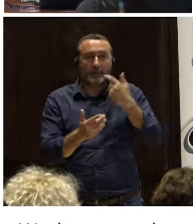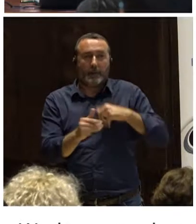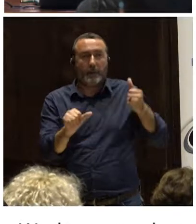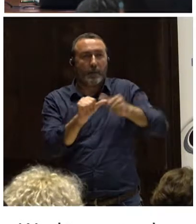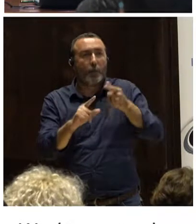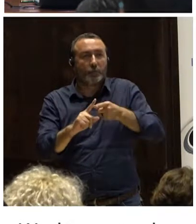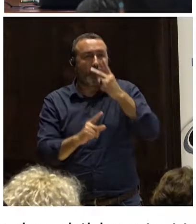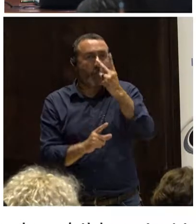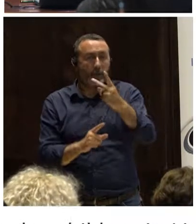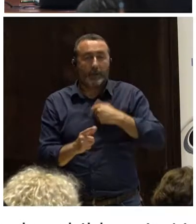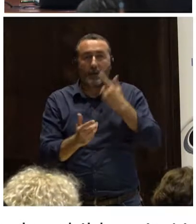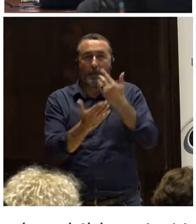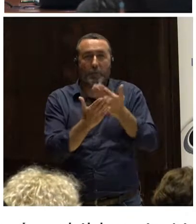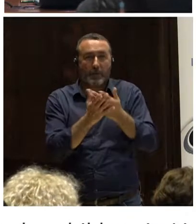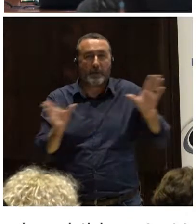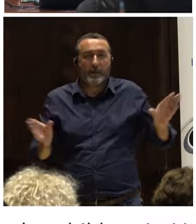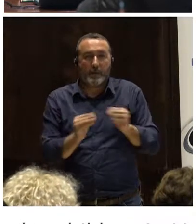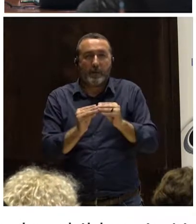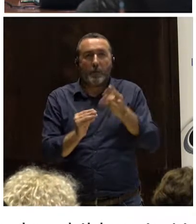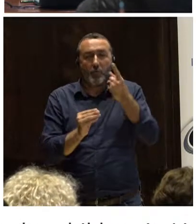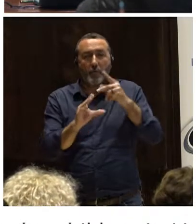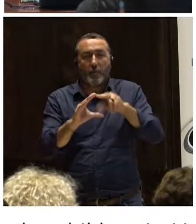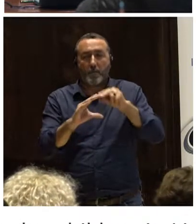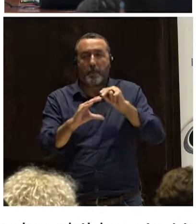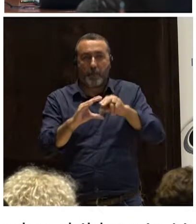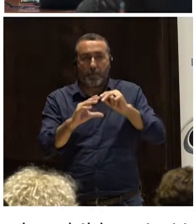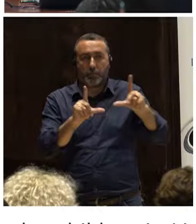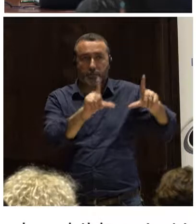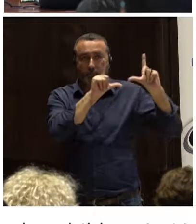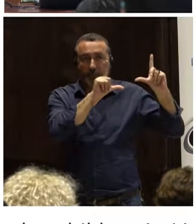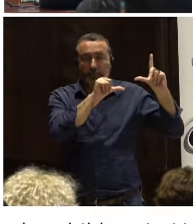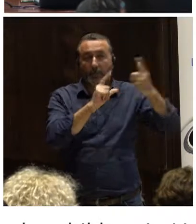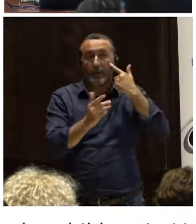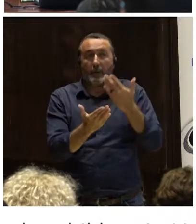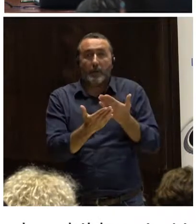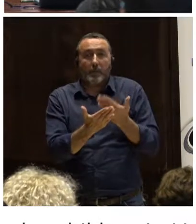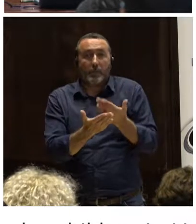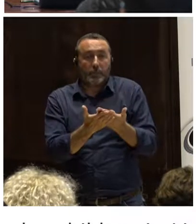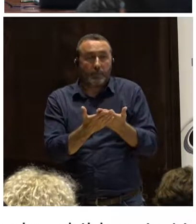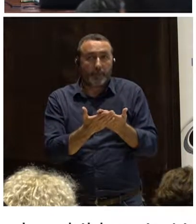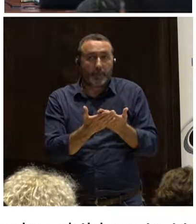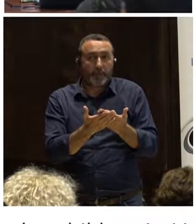some videos that can show you how the vehicle